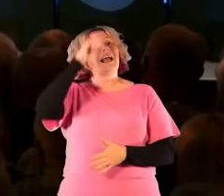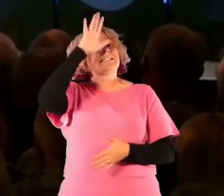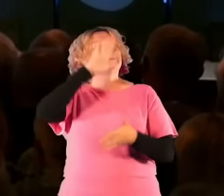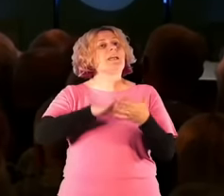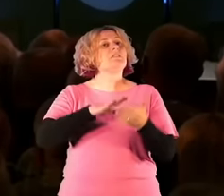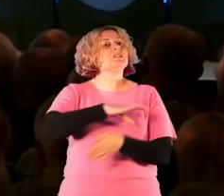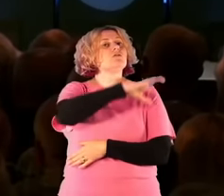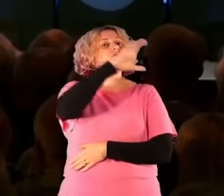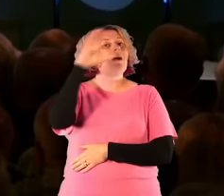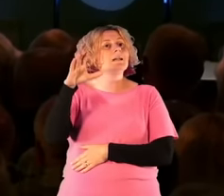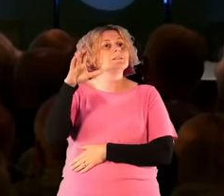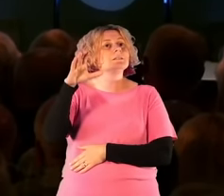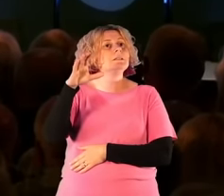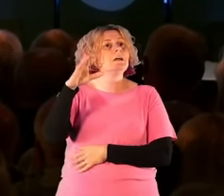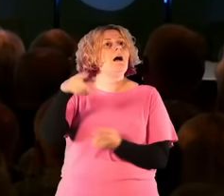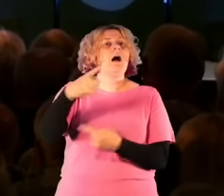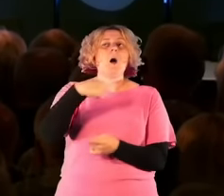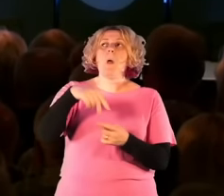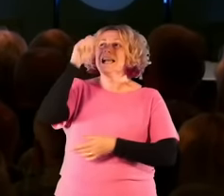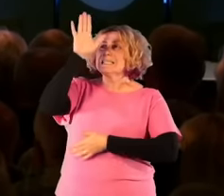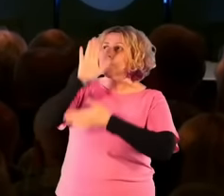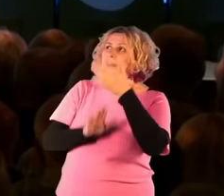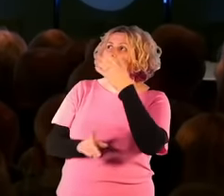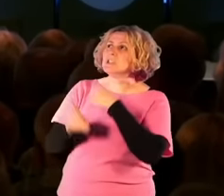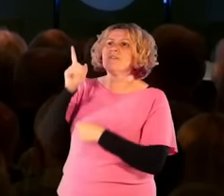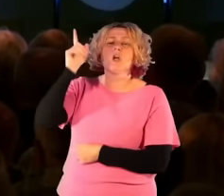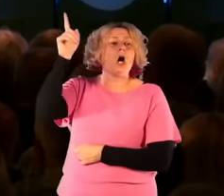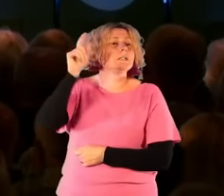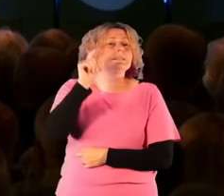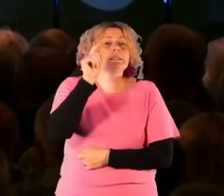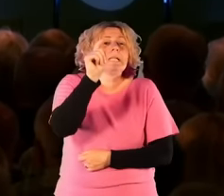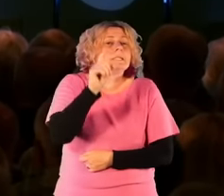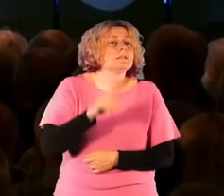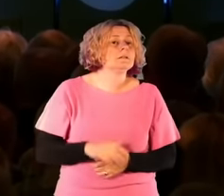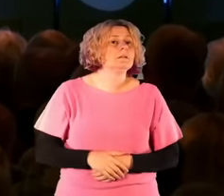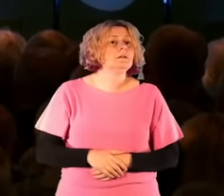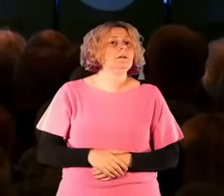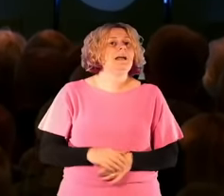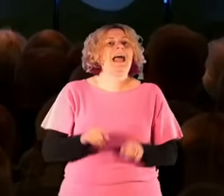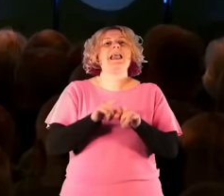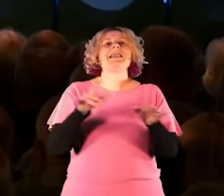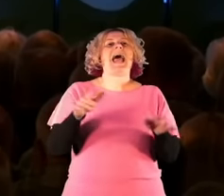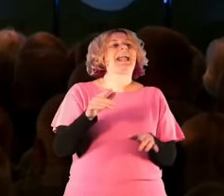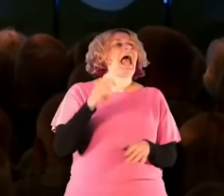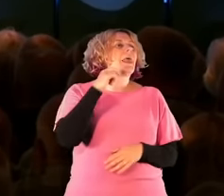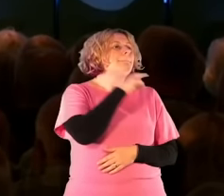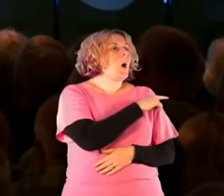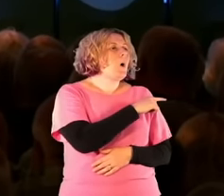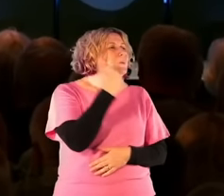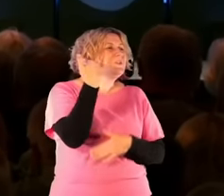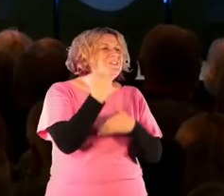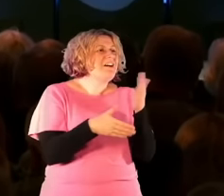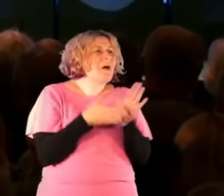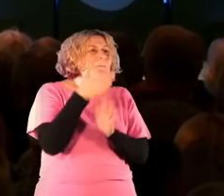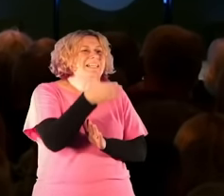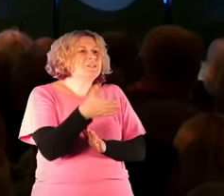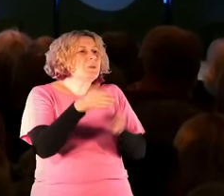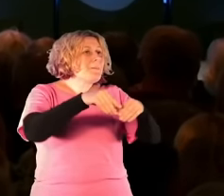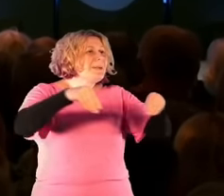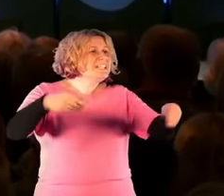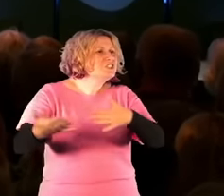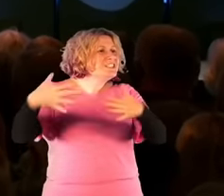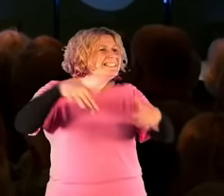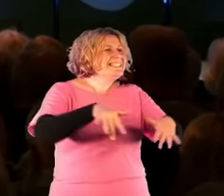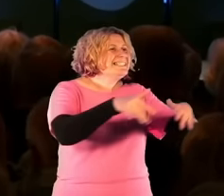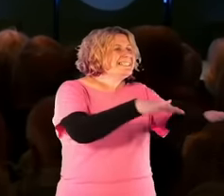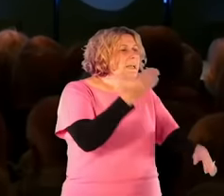life is just slight. If you imagine a little boy and he's never been to the sea before, and you take him to the sea and you say, what's it like? And he